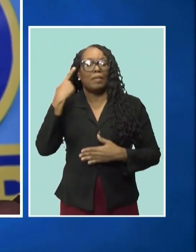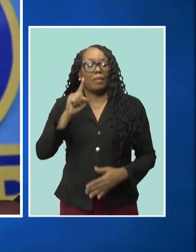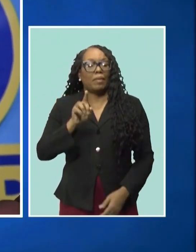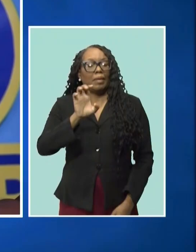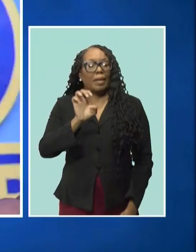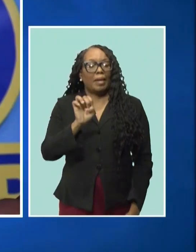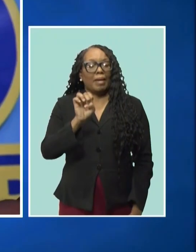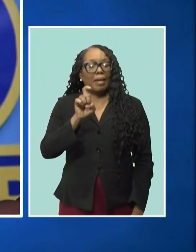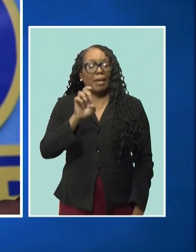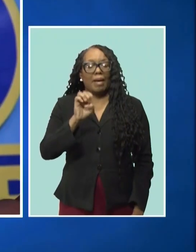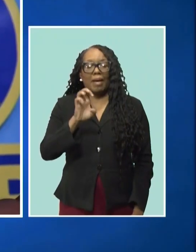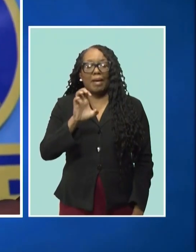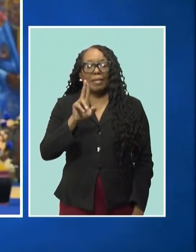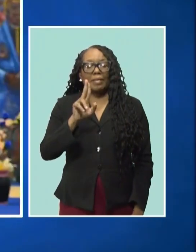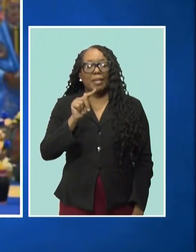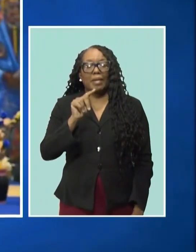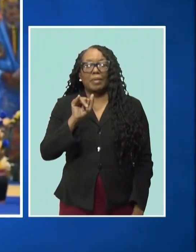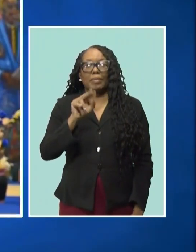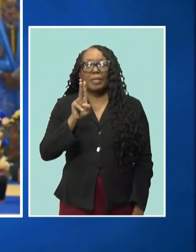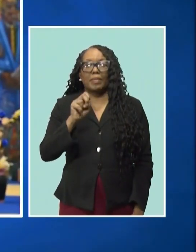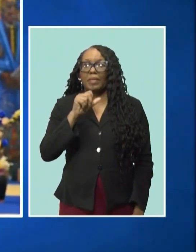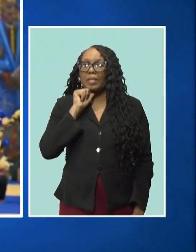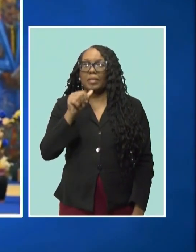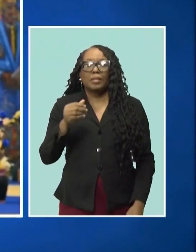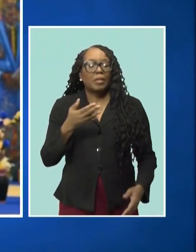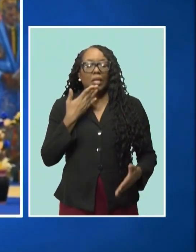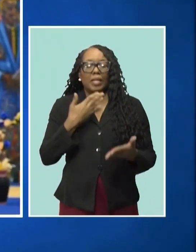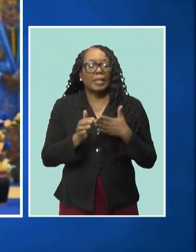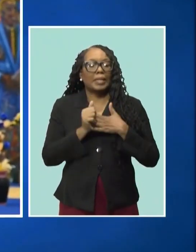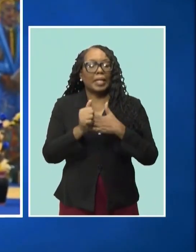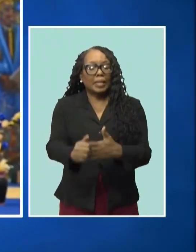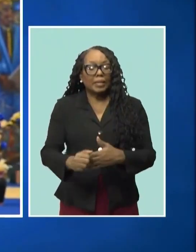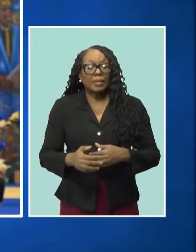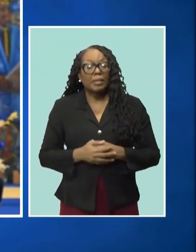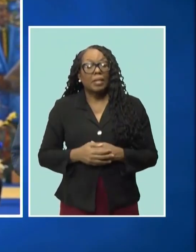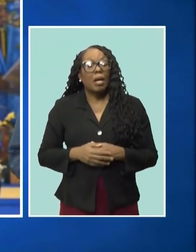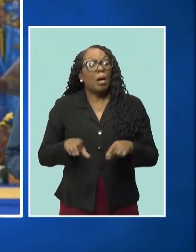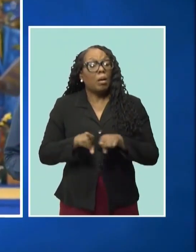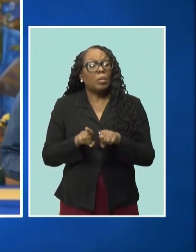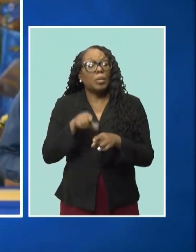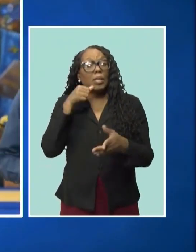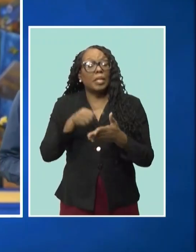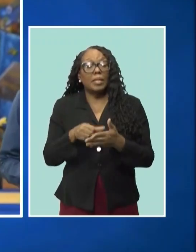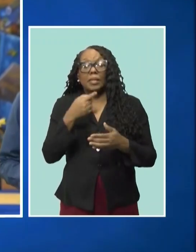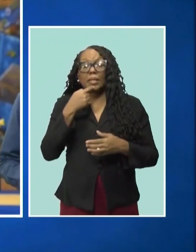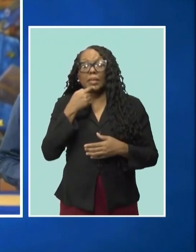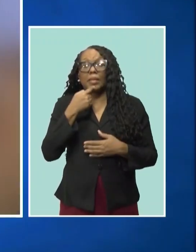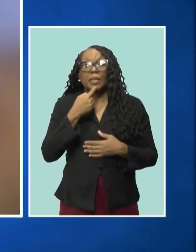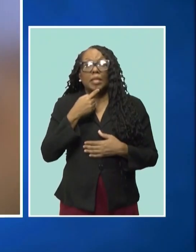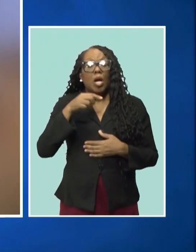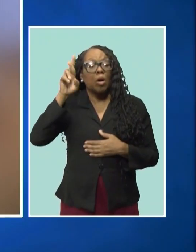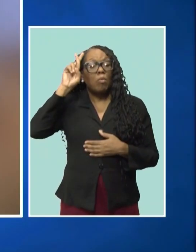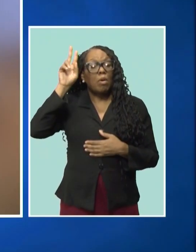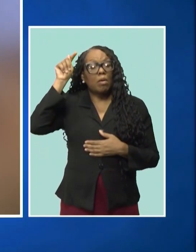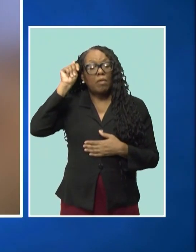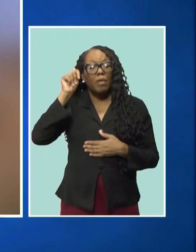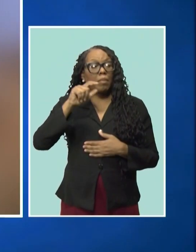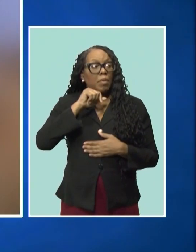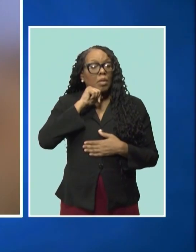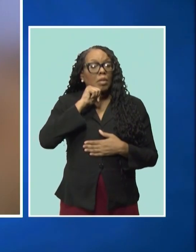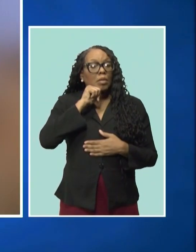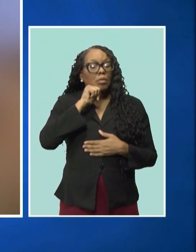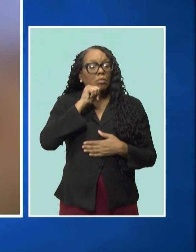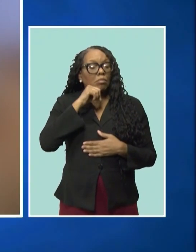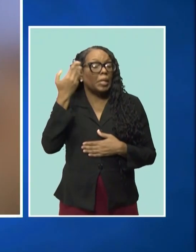general councils. It further alleges that Mr. Thorne was never informed of an invitation to attend St. Lucia's